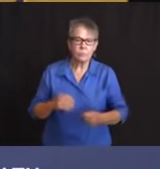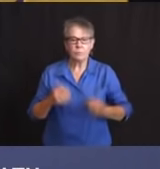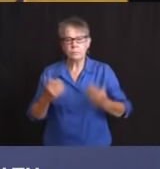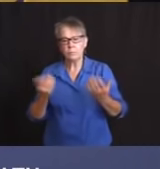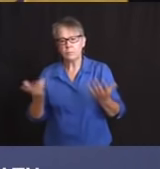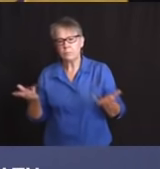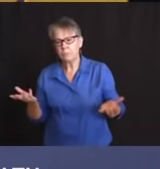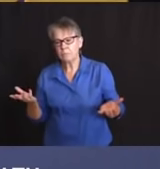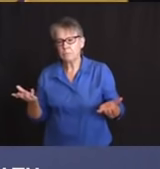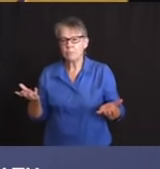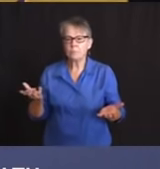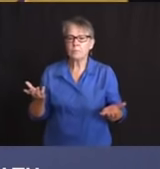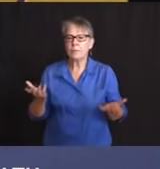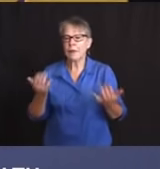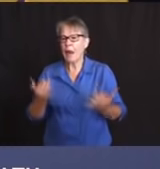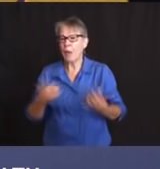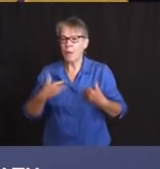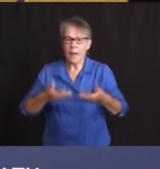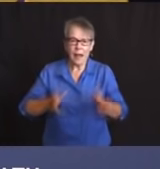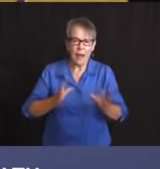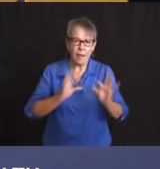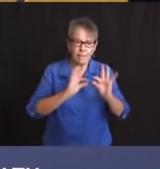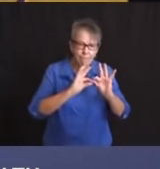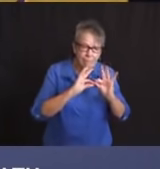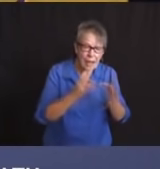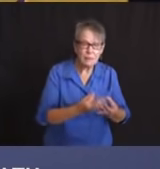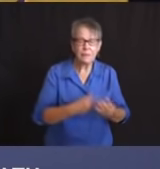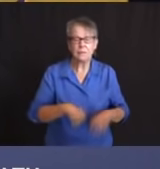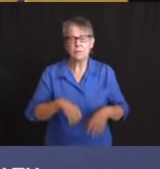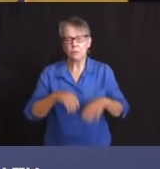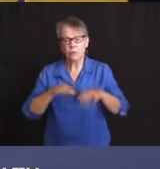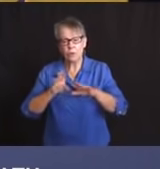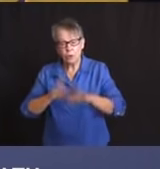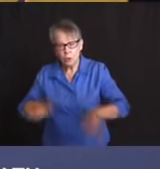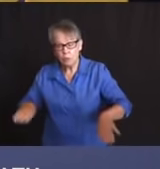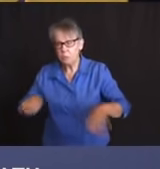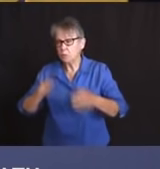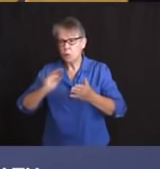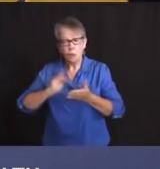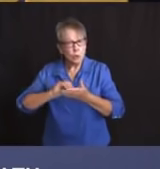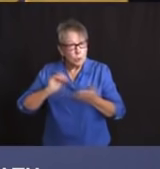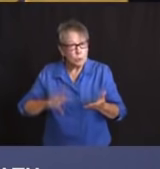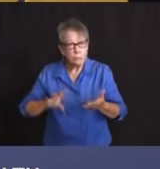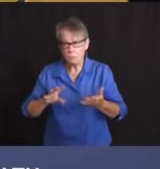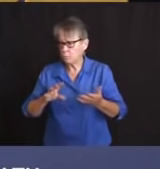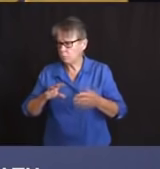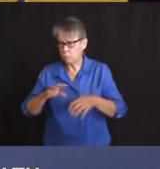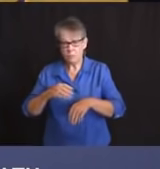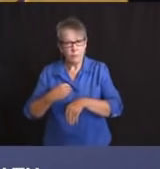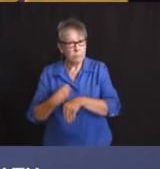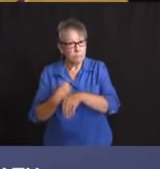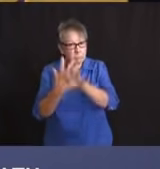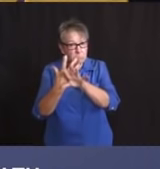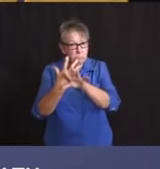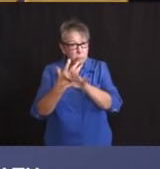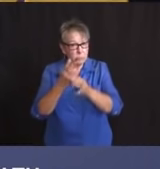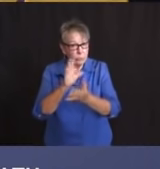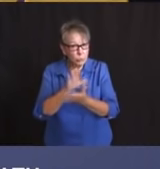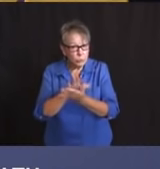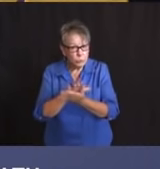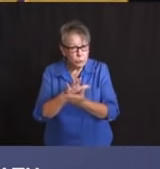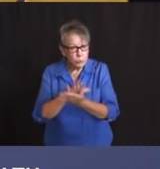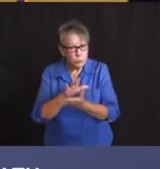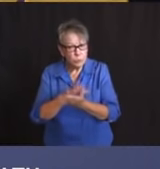weeks ago. And I think you're just seeing the final shifting of that. There are only 35, as I'm doing the math